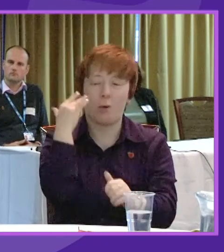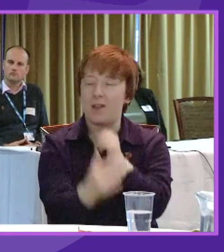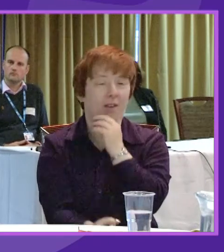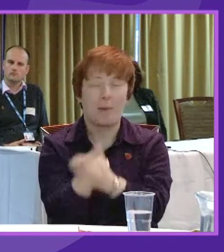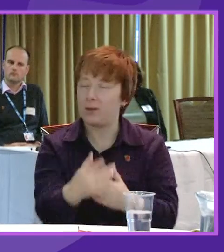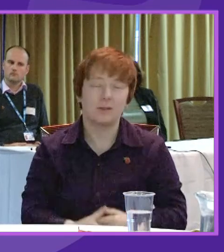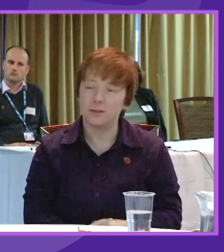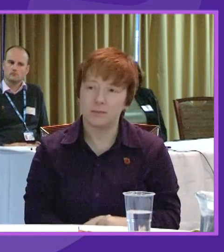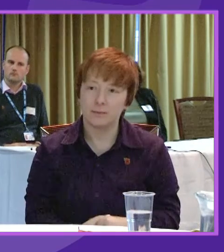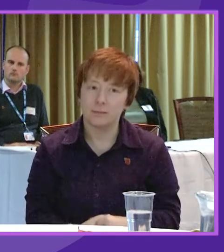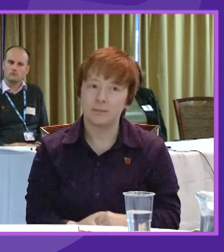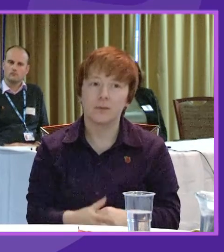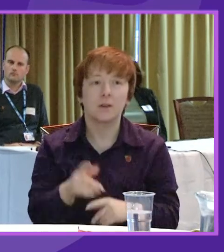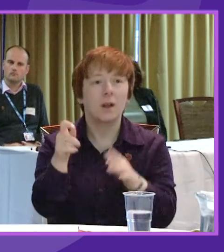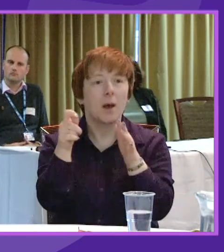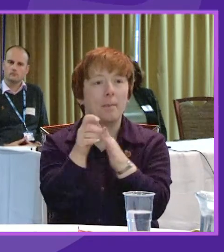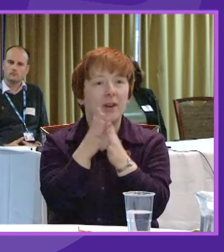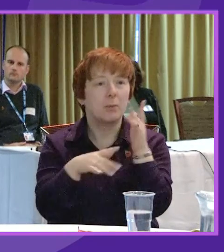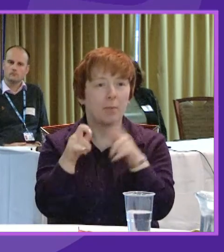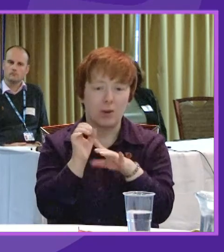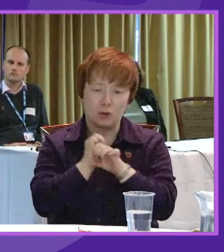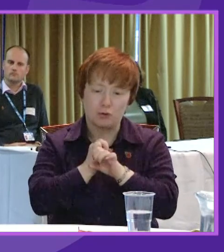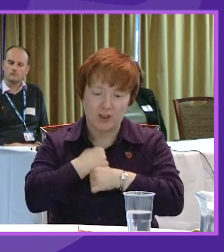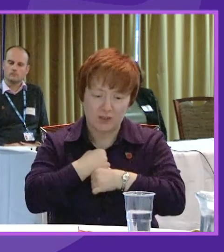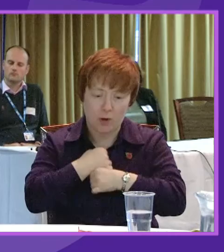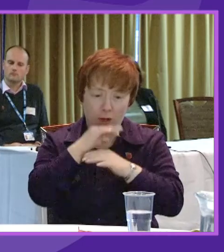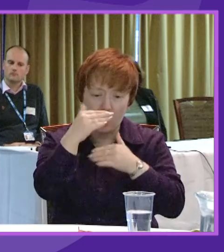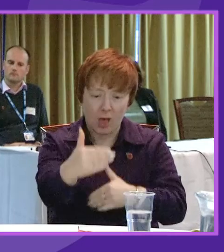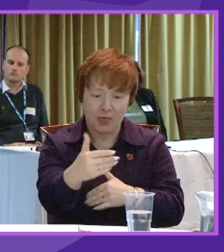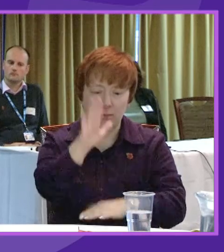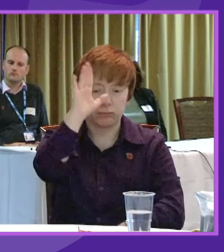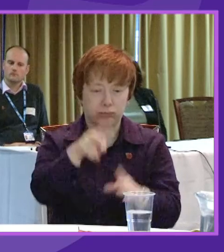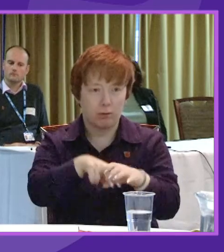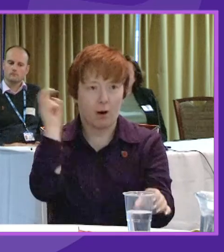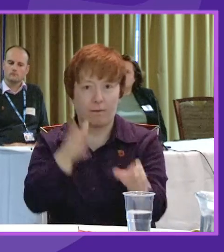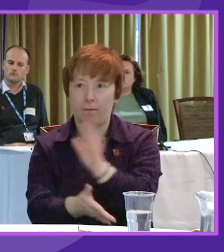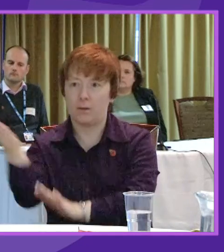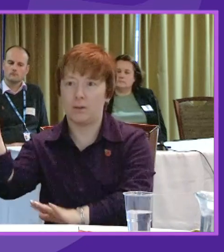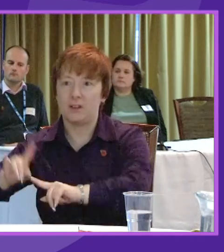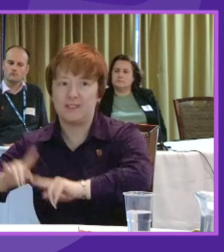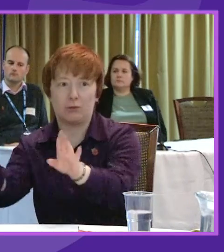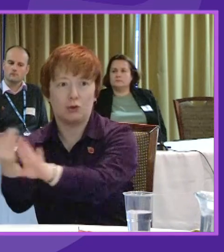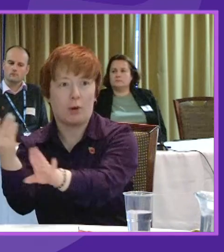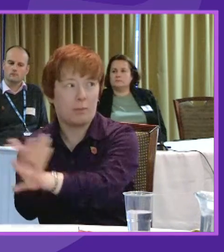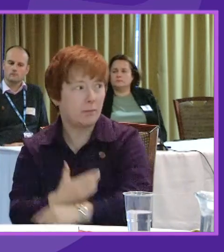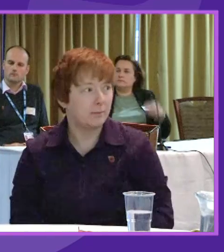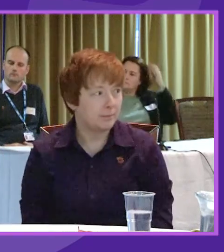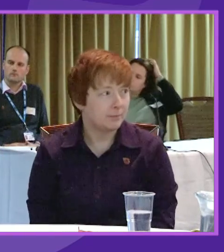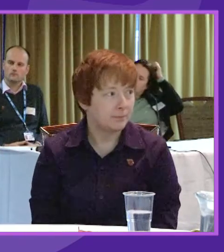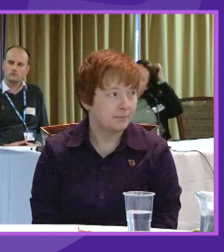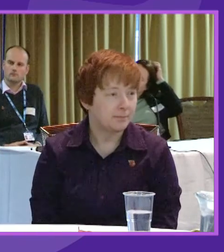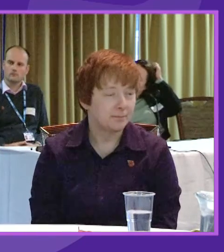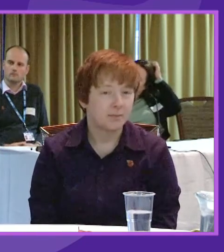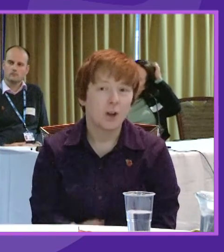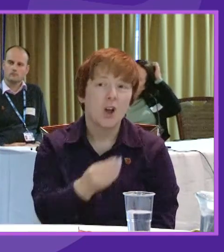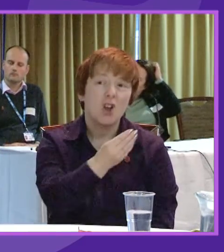The PWP job is extremely stressful, and it seems that everybody does it for a period, then has to move on to something else. We did get